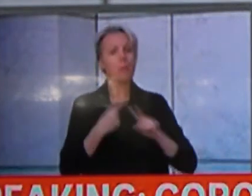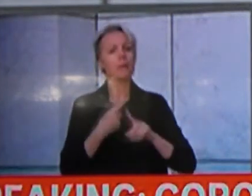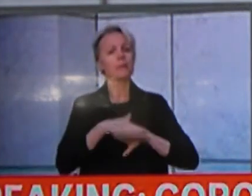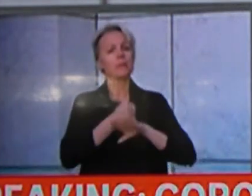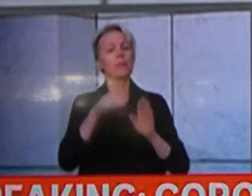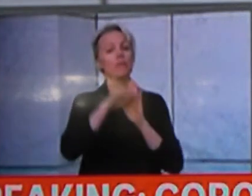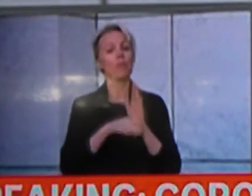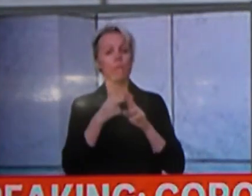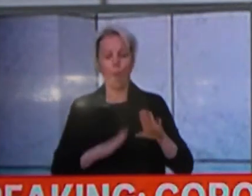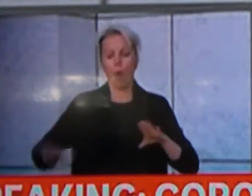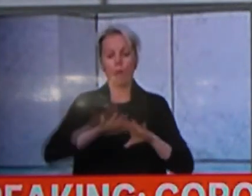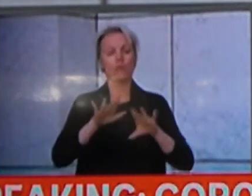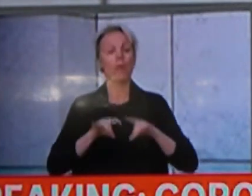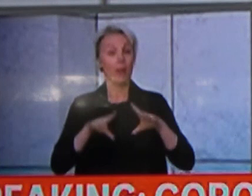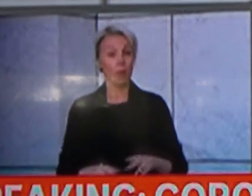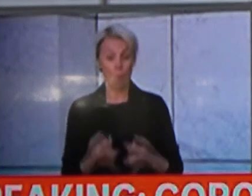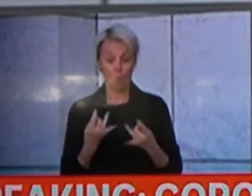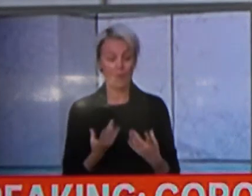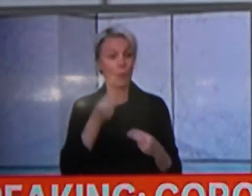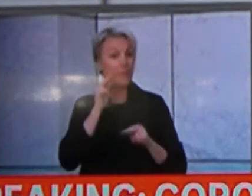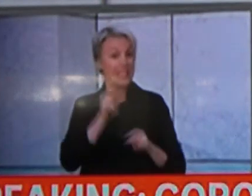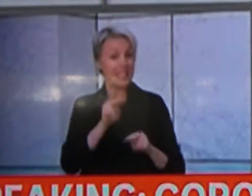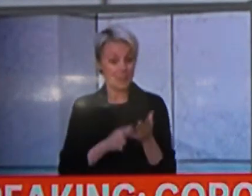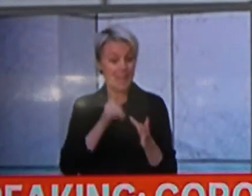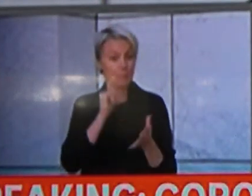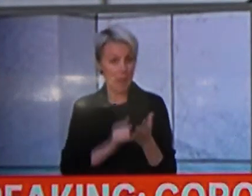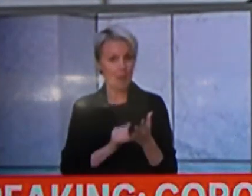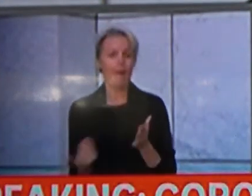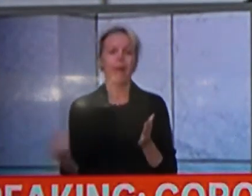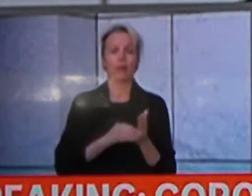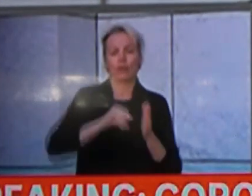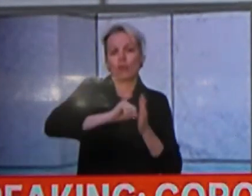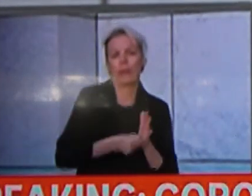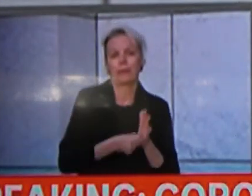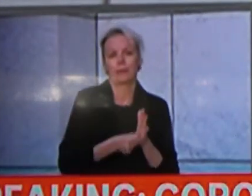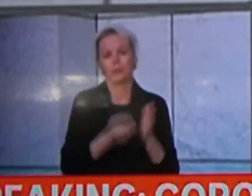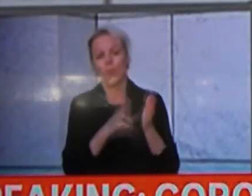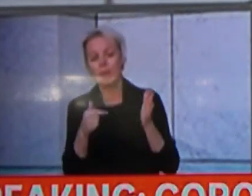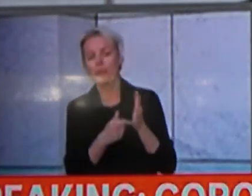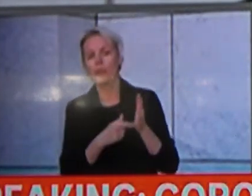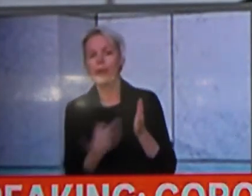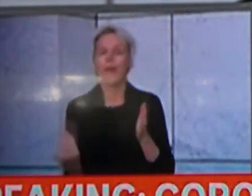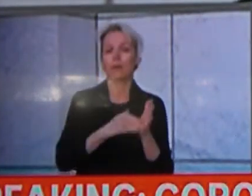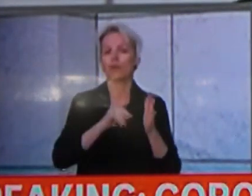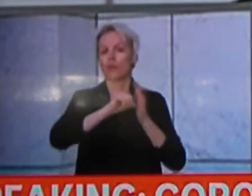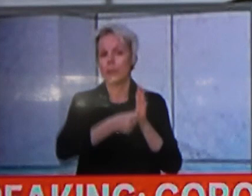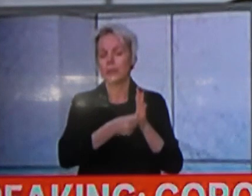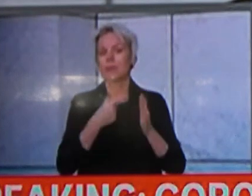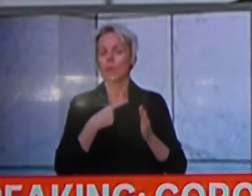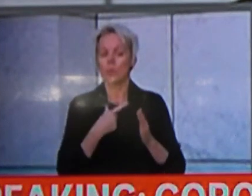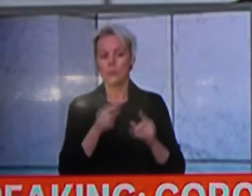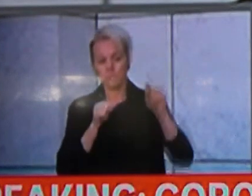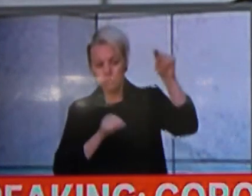seen in Tasmania and the Northern Territory further measures taken because in those cases especially, they have more